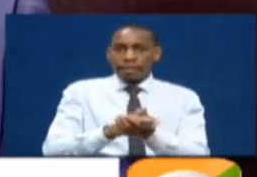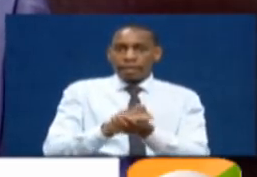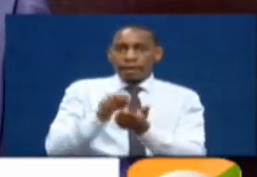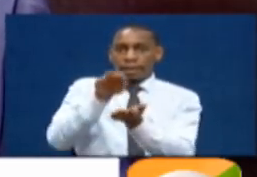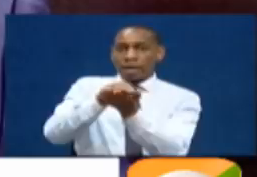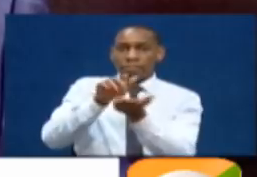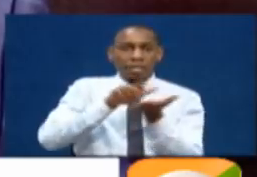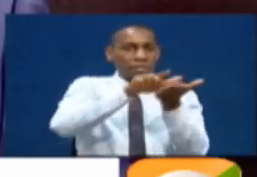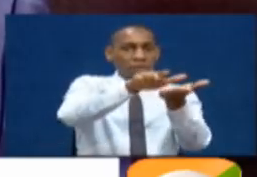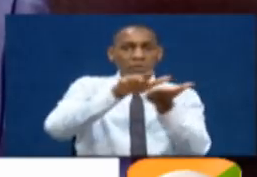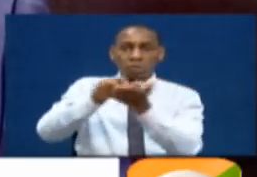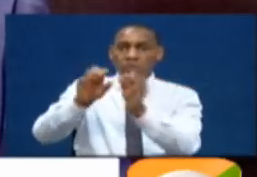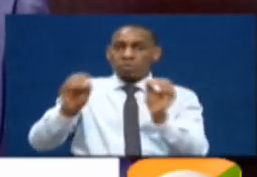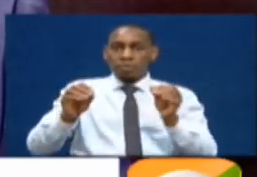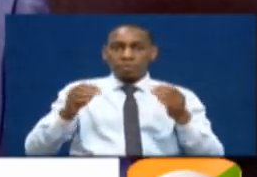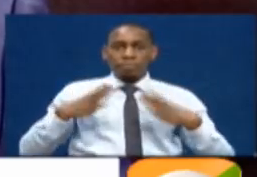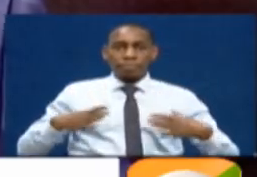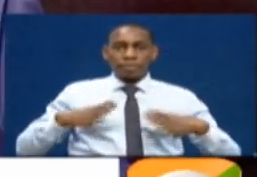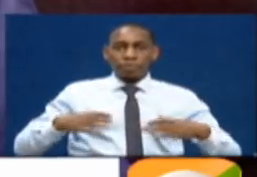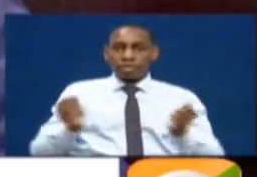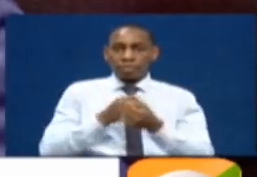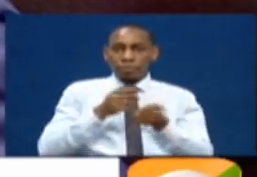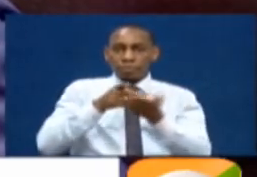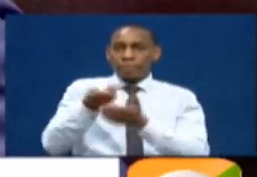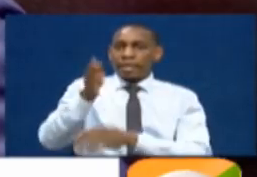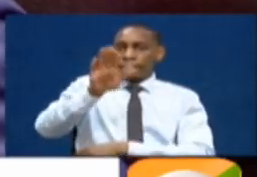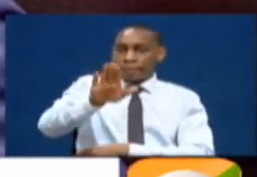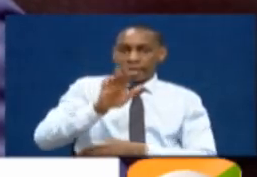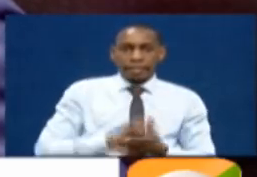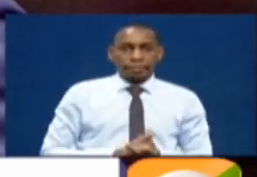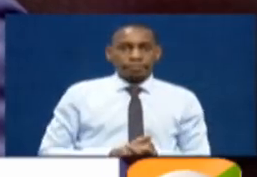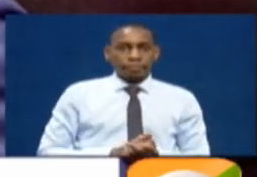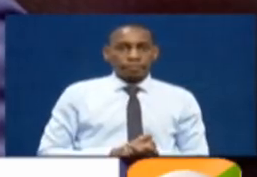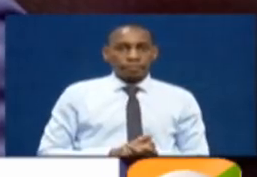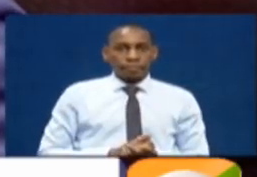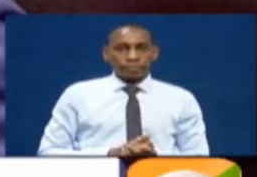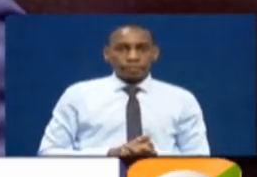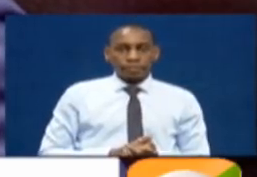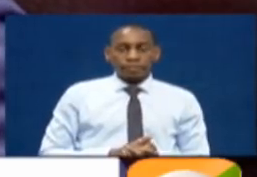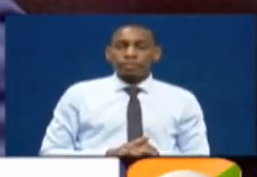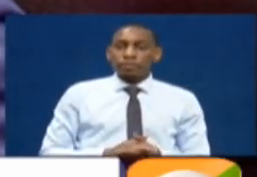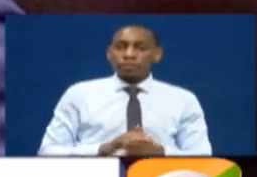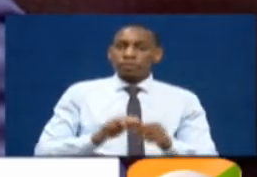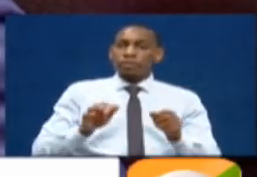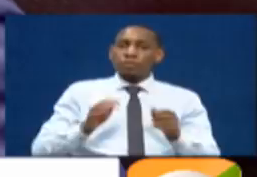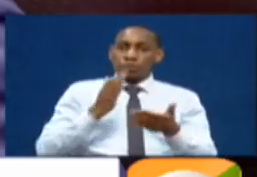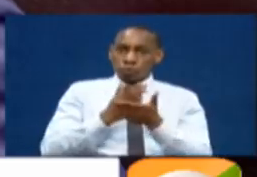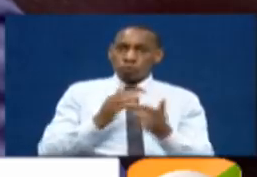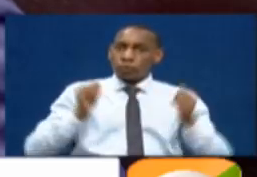the people cannot repay, and all that. Which I fully agree with.